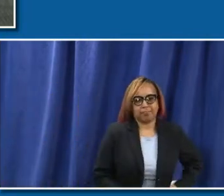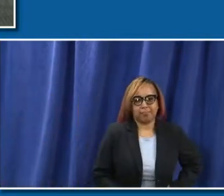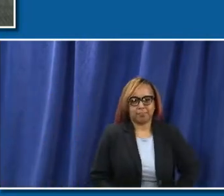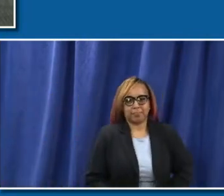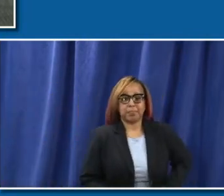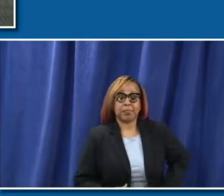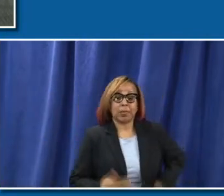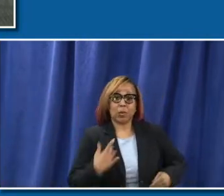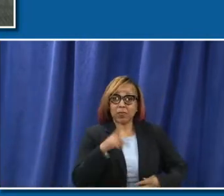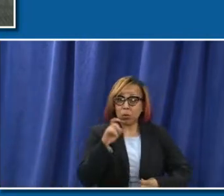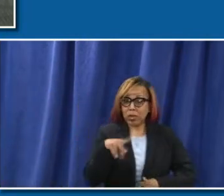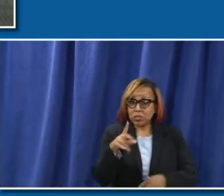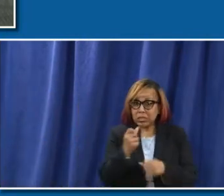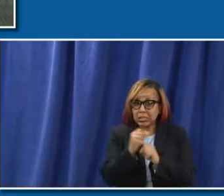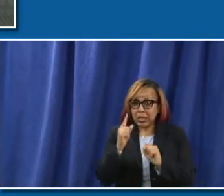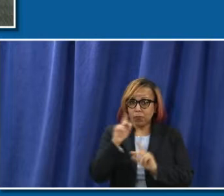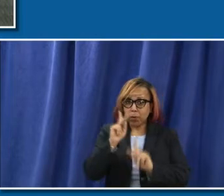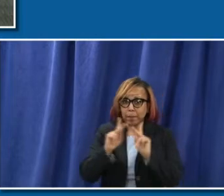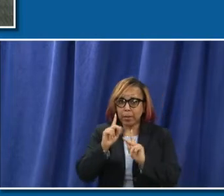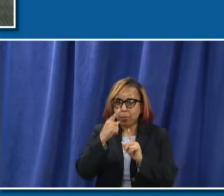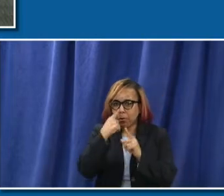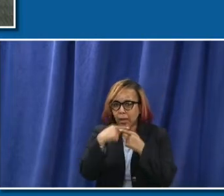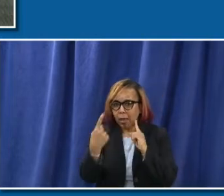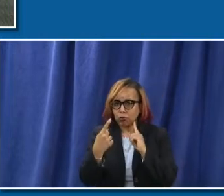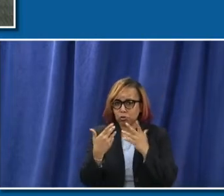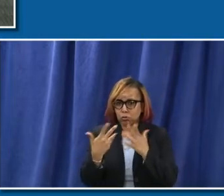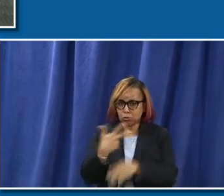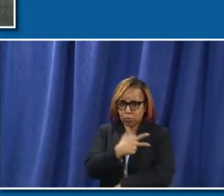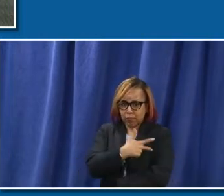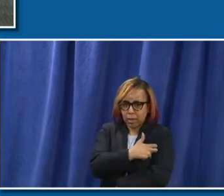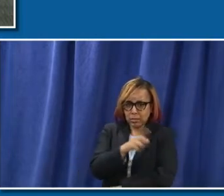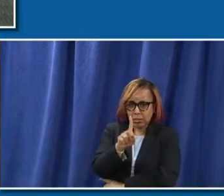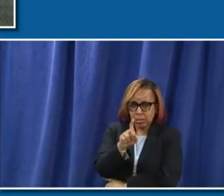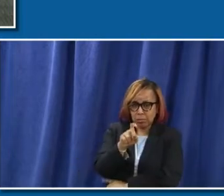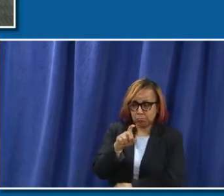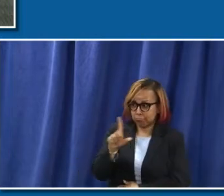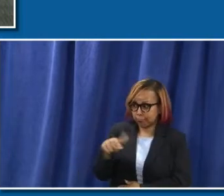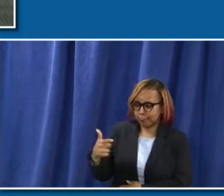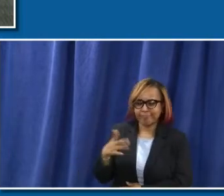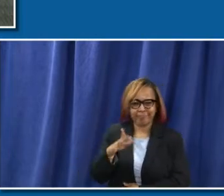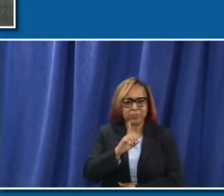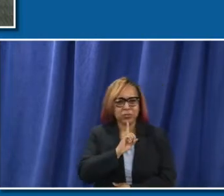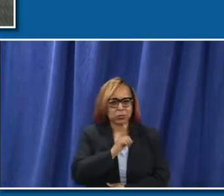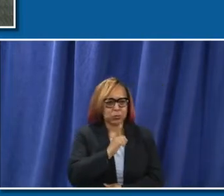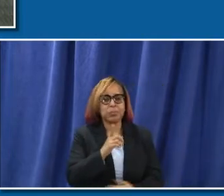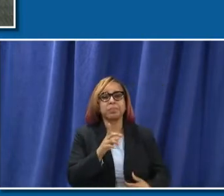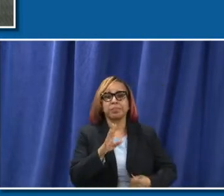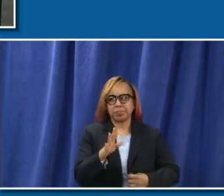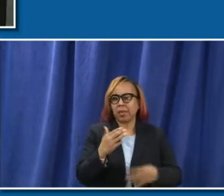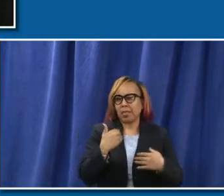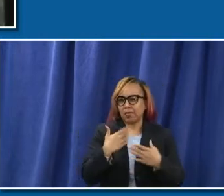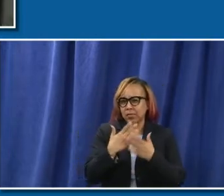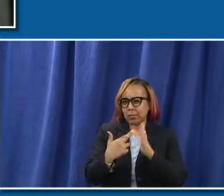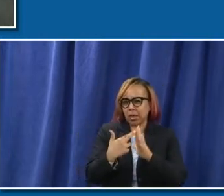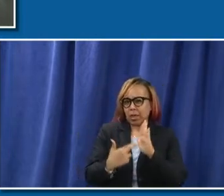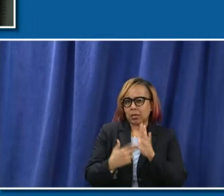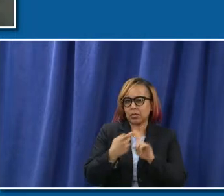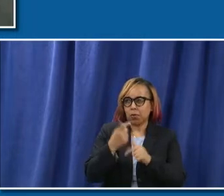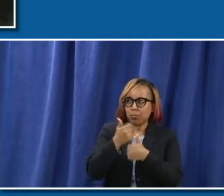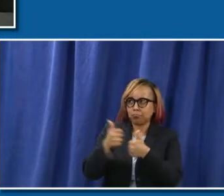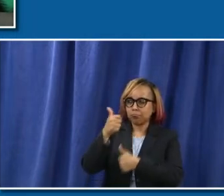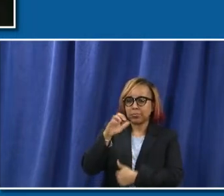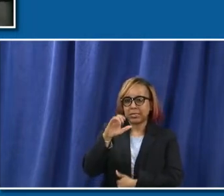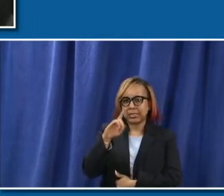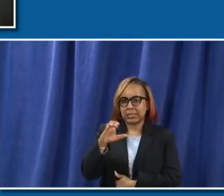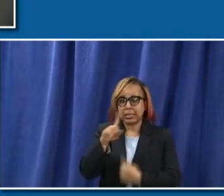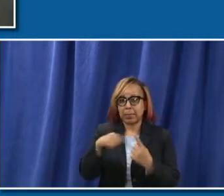We've got a question. Is it safe for people with allergies to get the vaccine? Do you want to start with that one? Yeah, sure. So there is guidance from the CDC